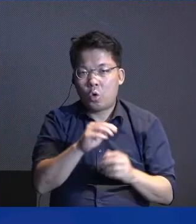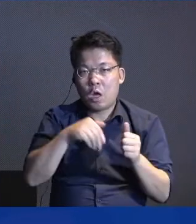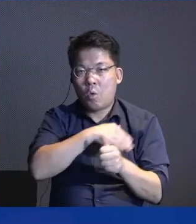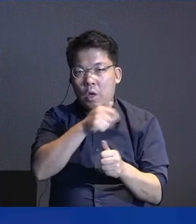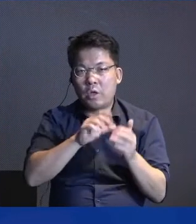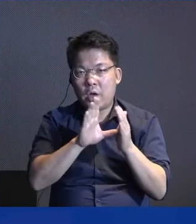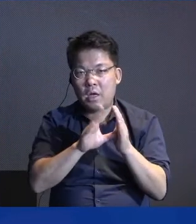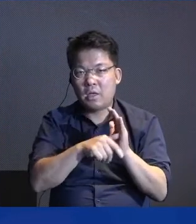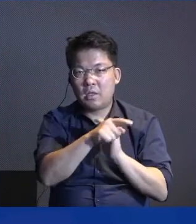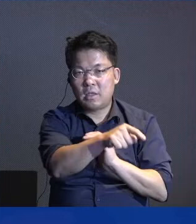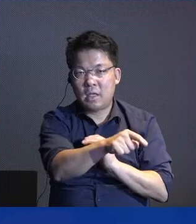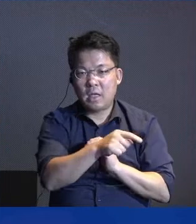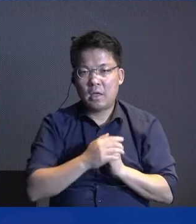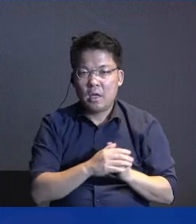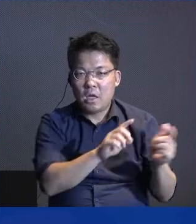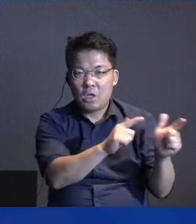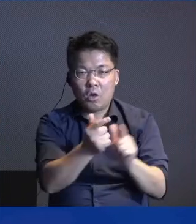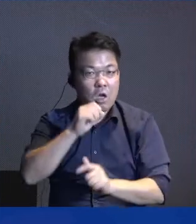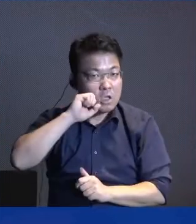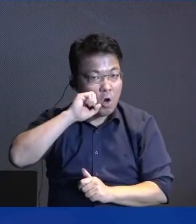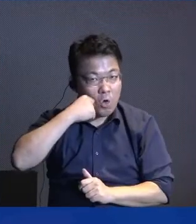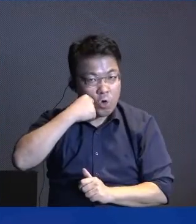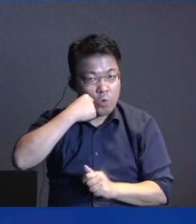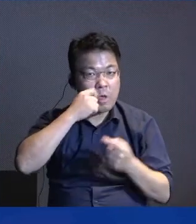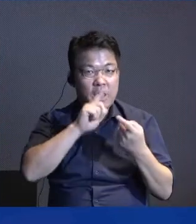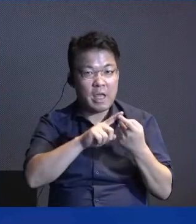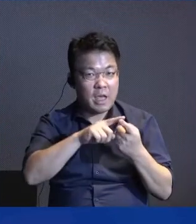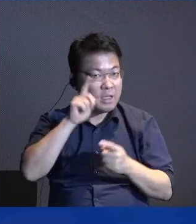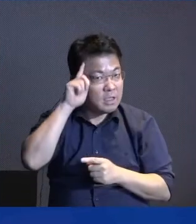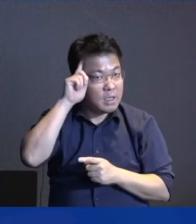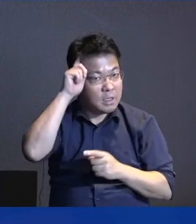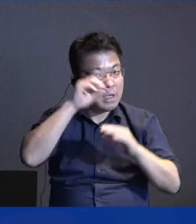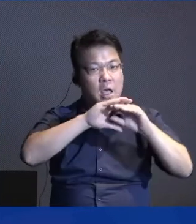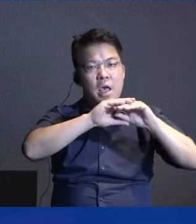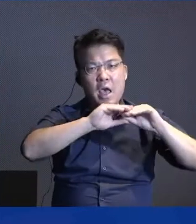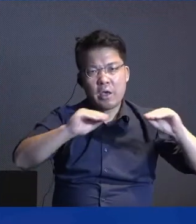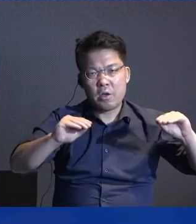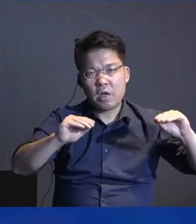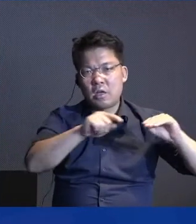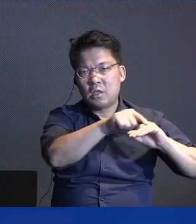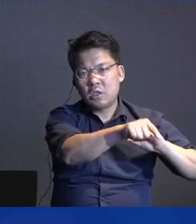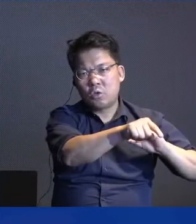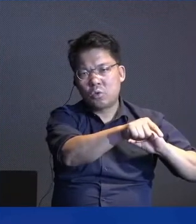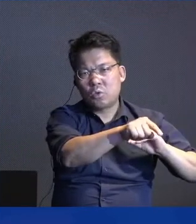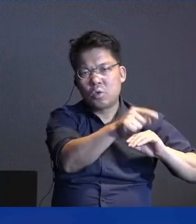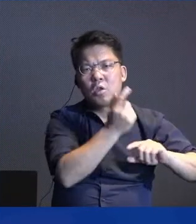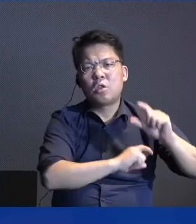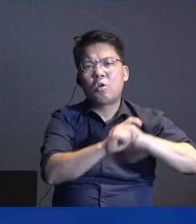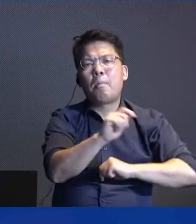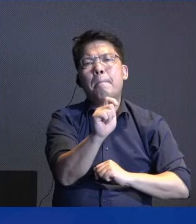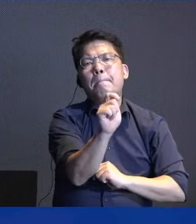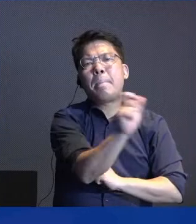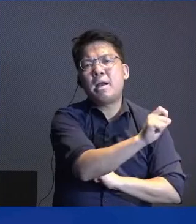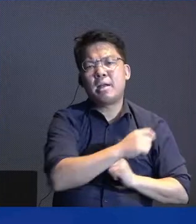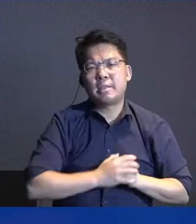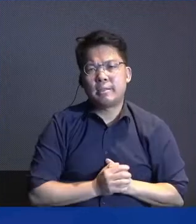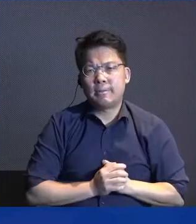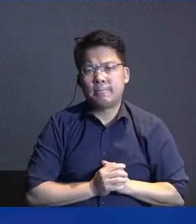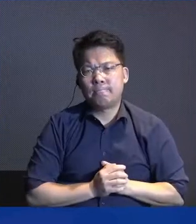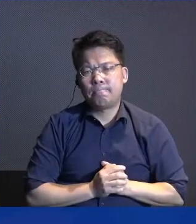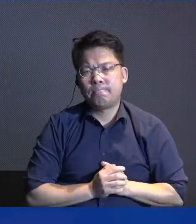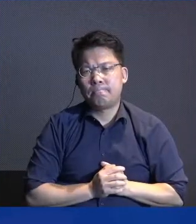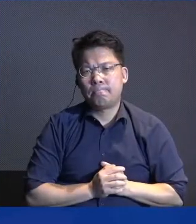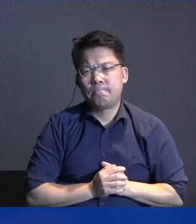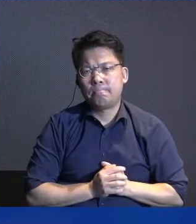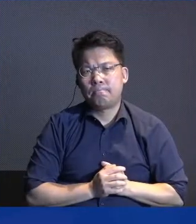emotions. So building on this, I examined how resilience and optimism affected mental